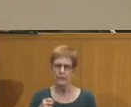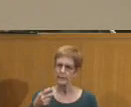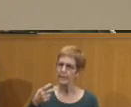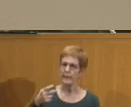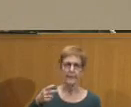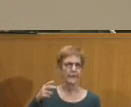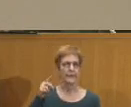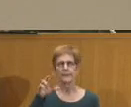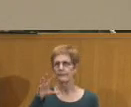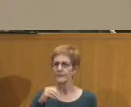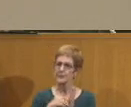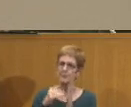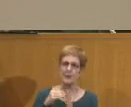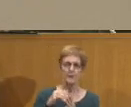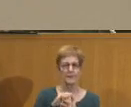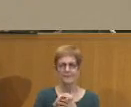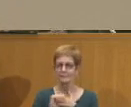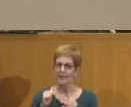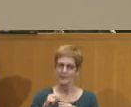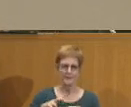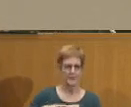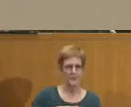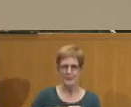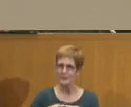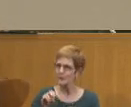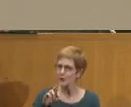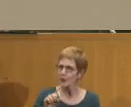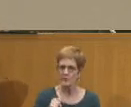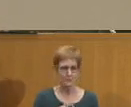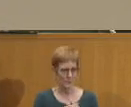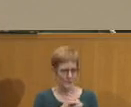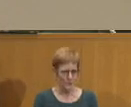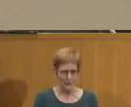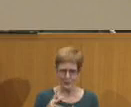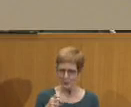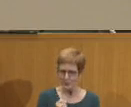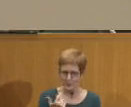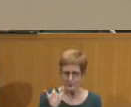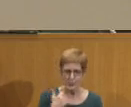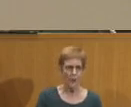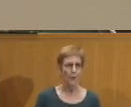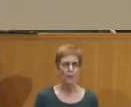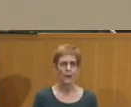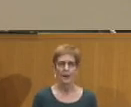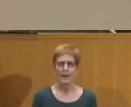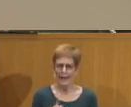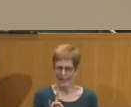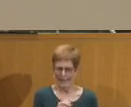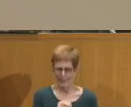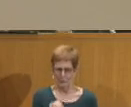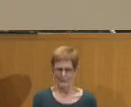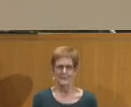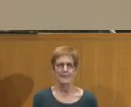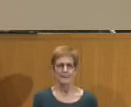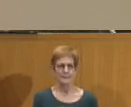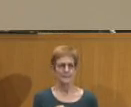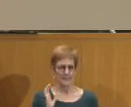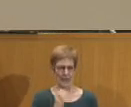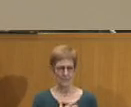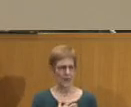I'm proud to have done some of this work, even just for this short time in 2 years. I'm proud to have introduced the Aging in